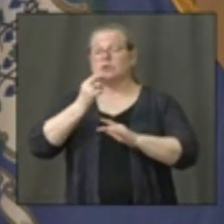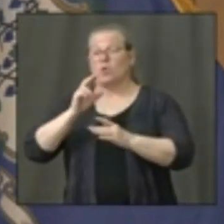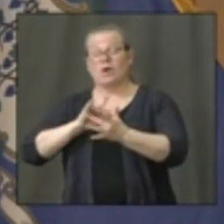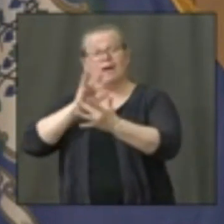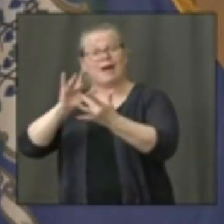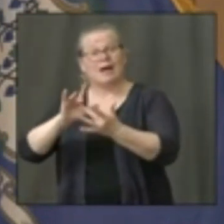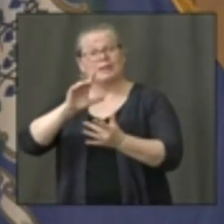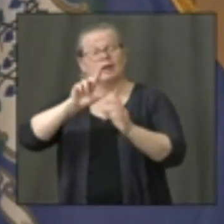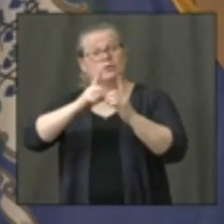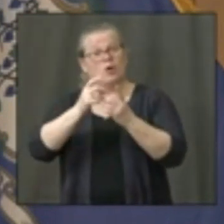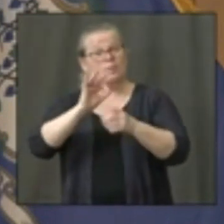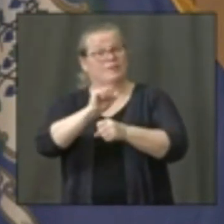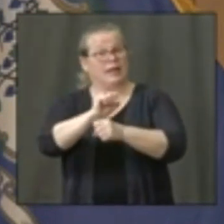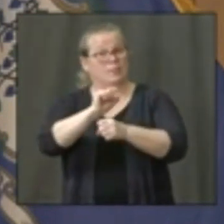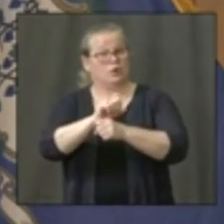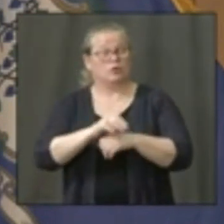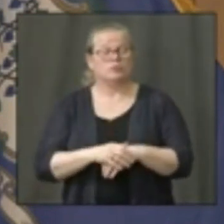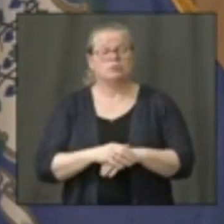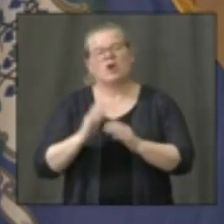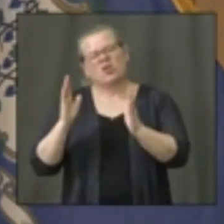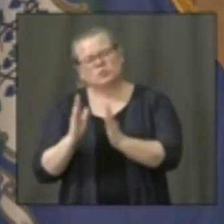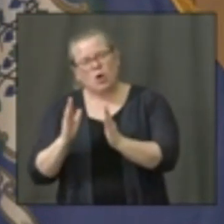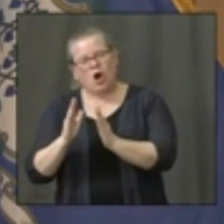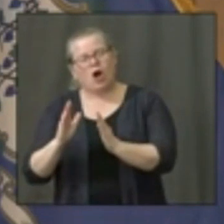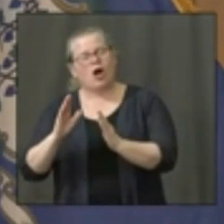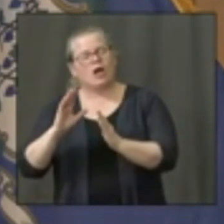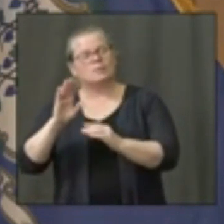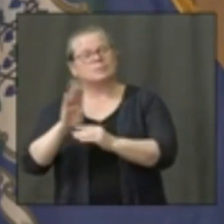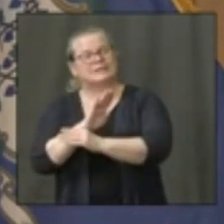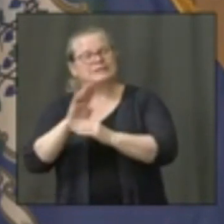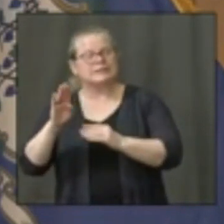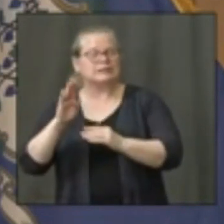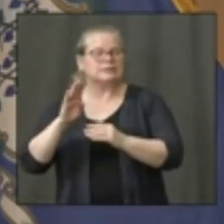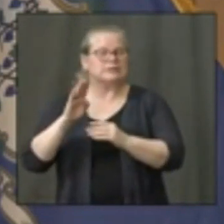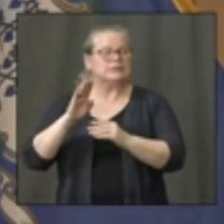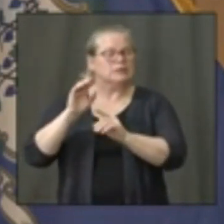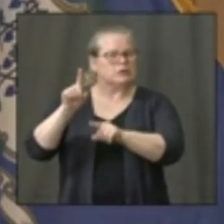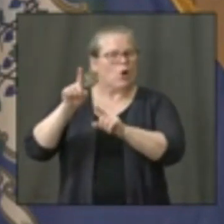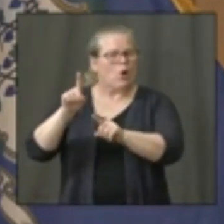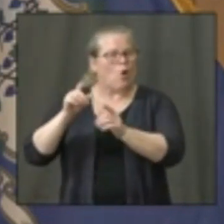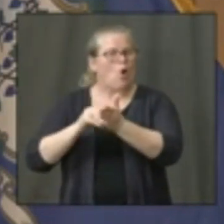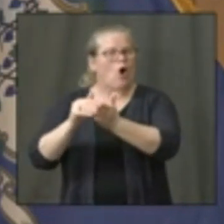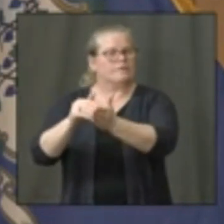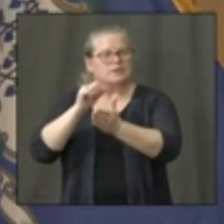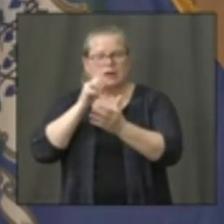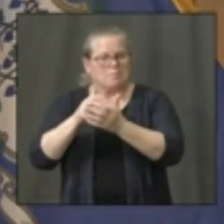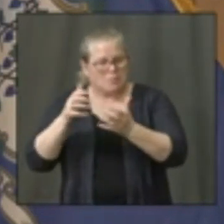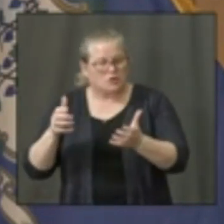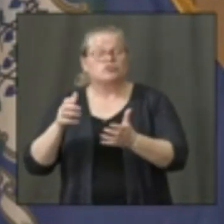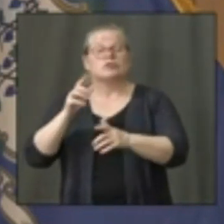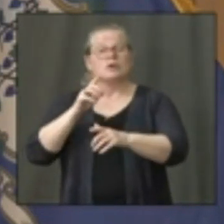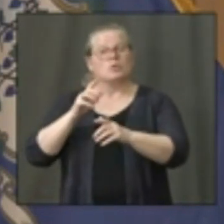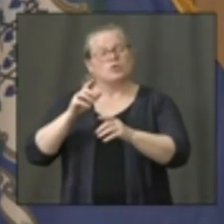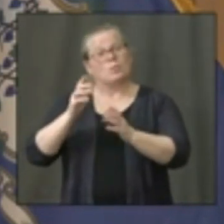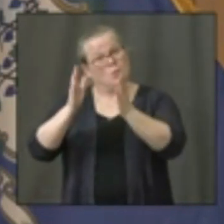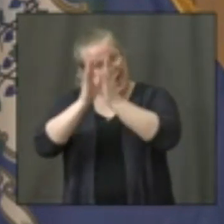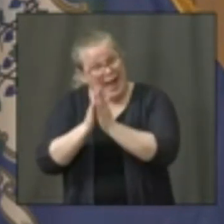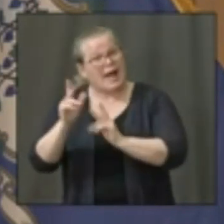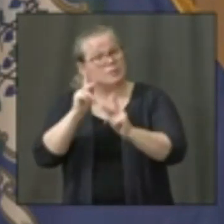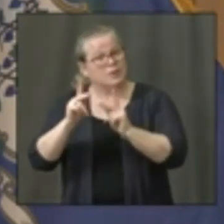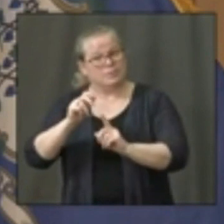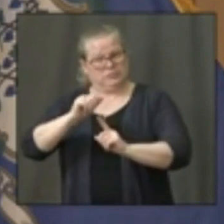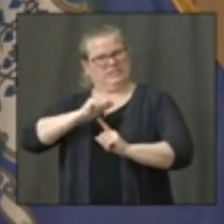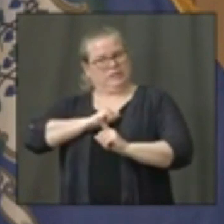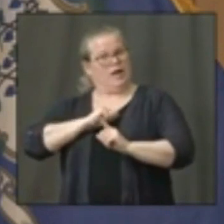the smaller facilities, we're less likely to get there on a regular basis. There's a lot of self-policing going on right now, and we do get